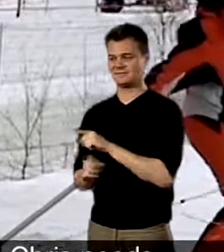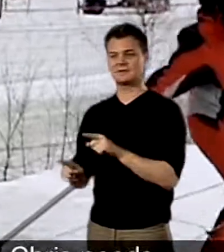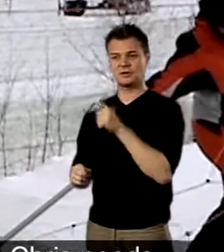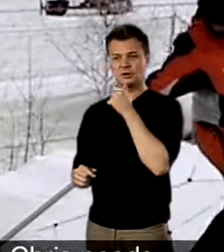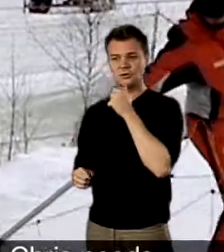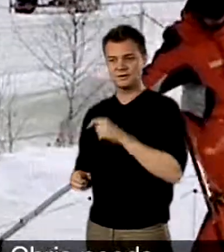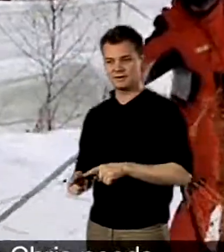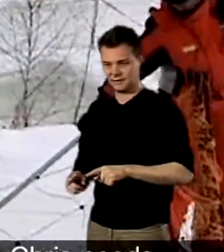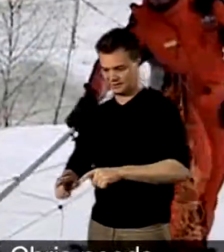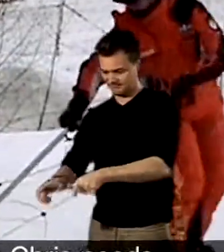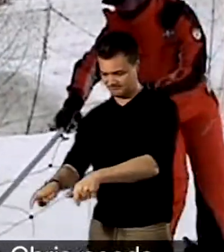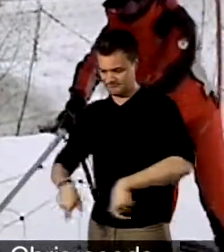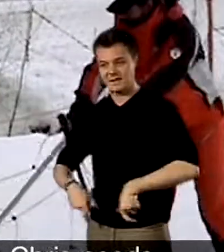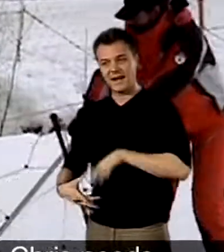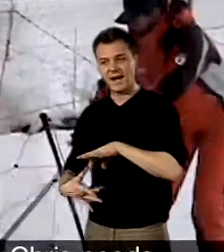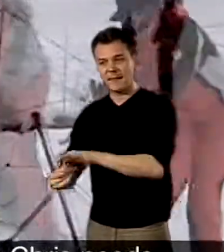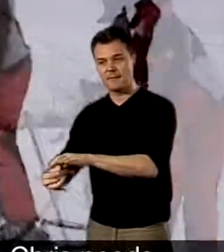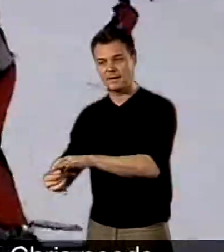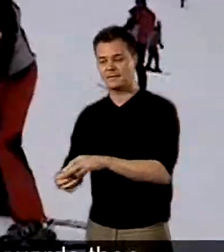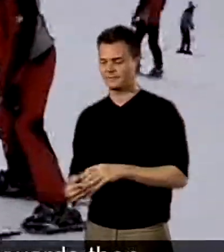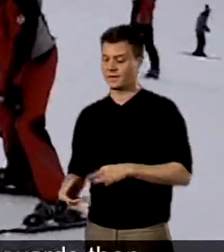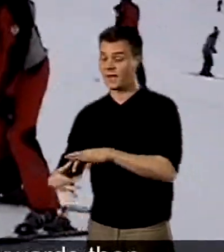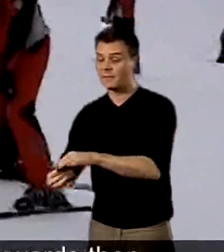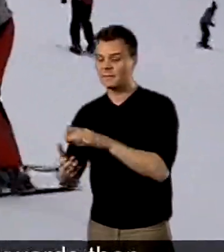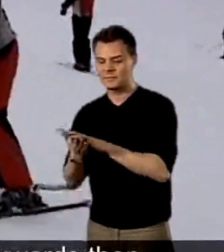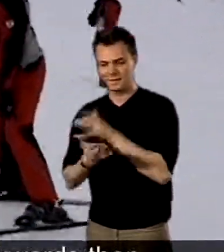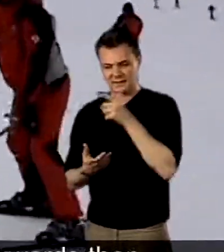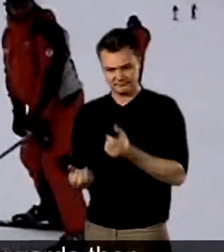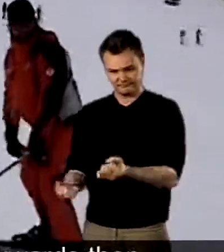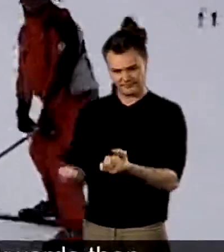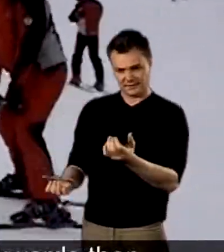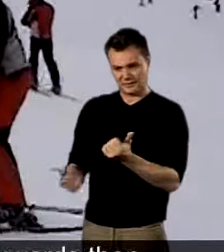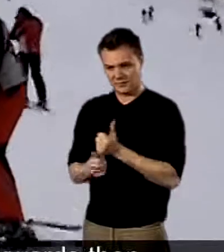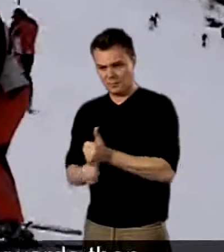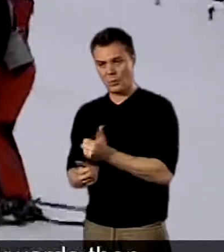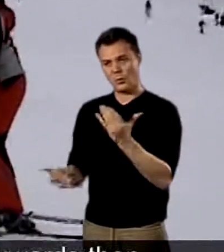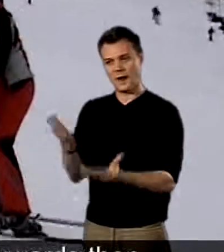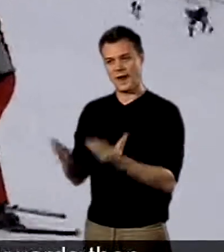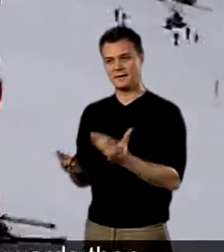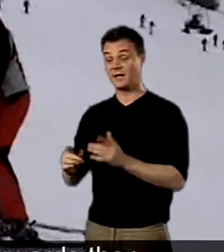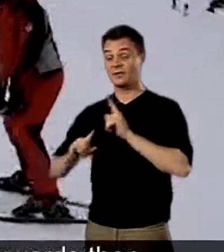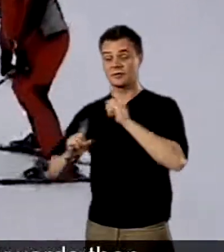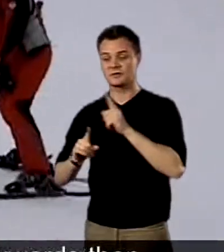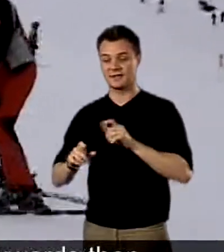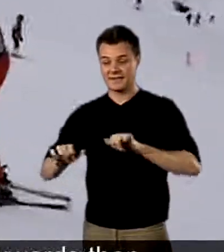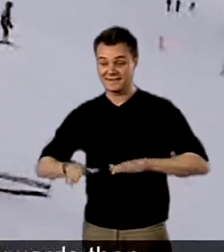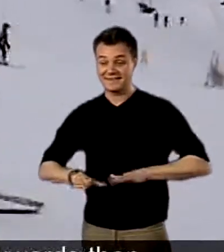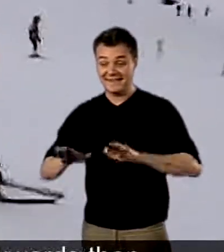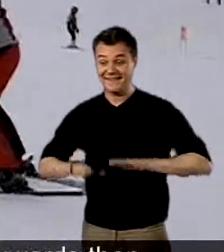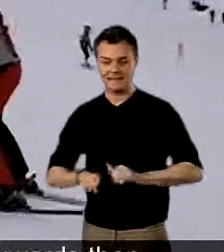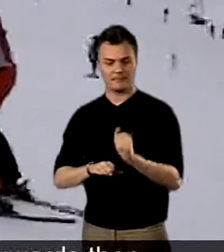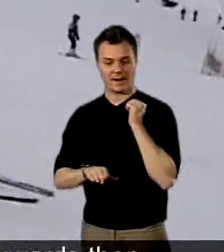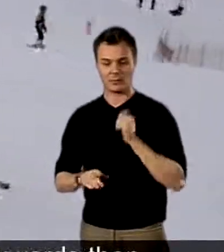skis because Chris needs a bit more help supporting his own weight. And the instructor who skis backwards then takes